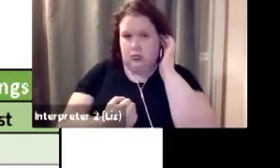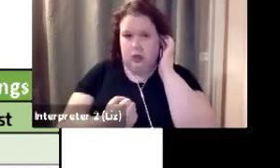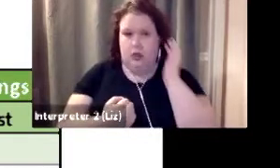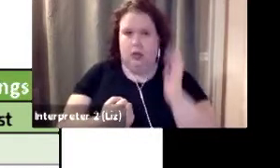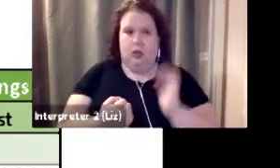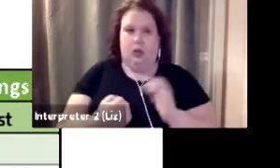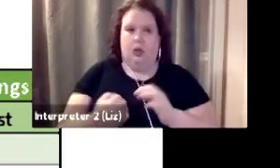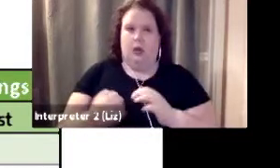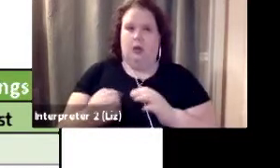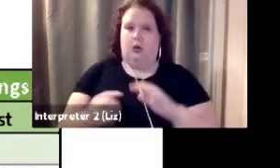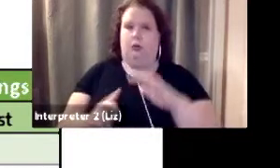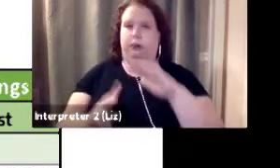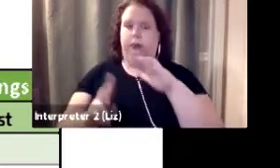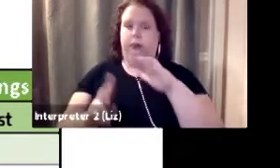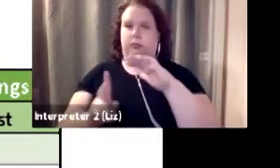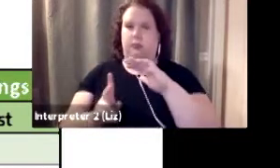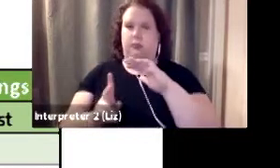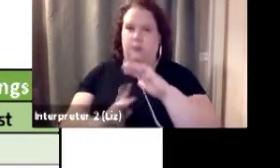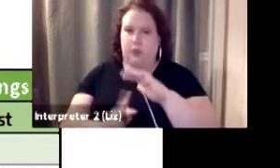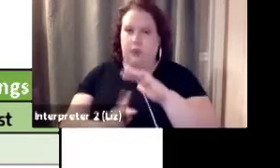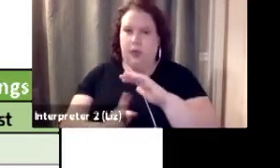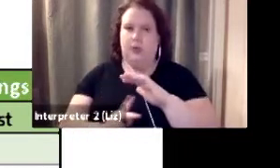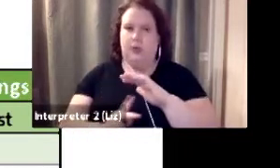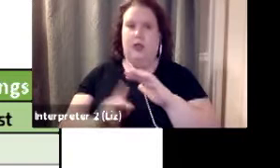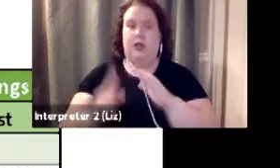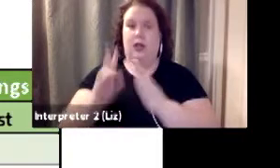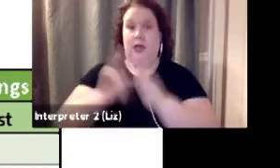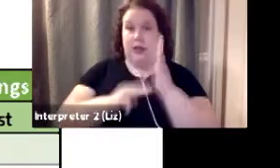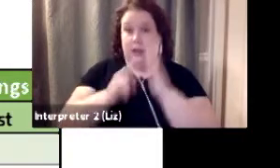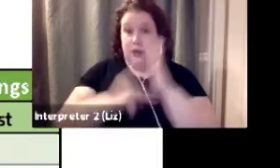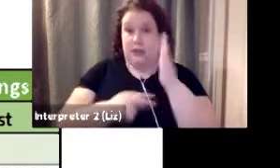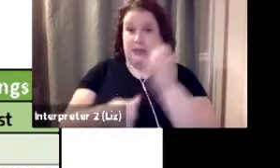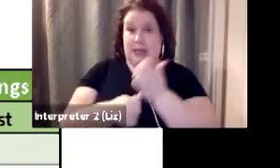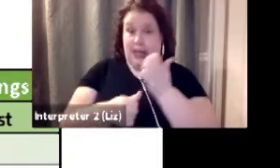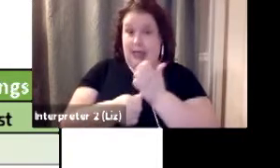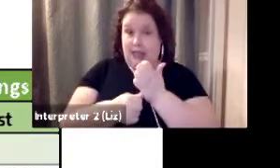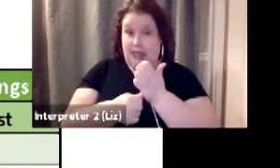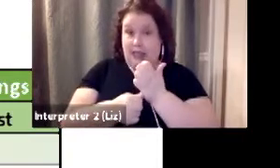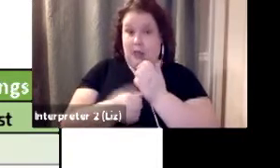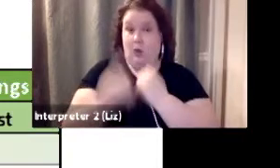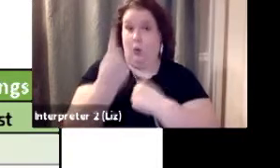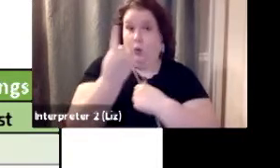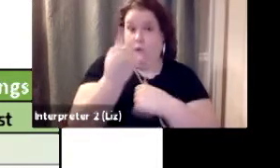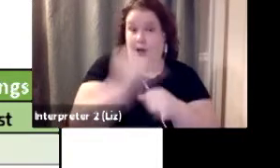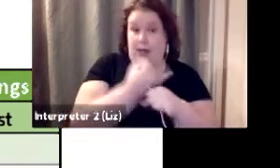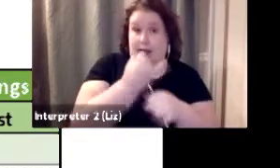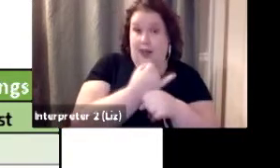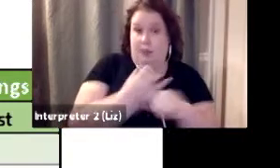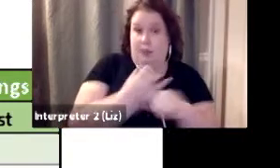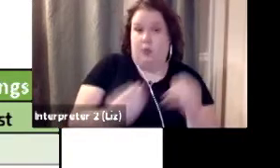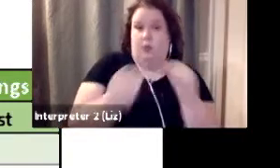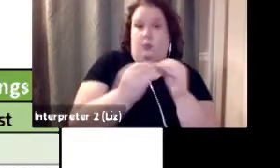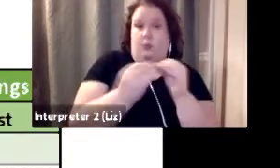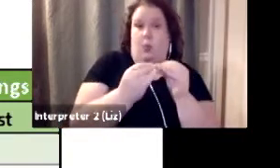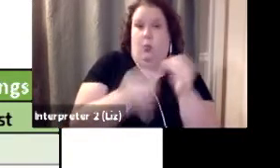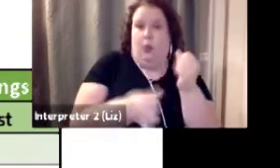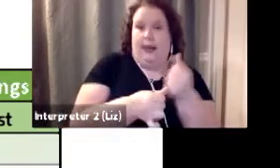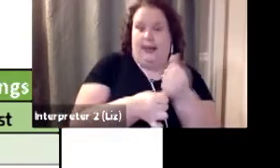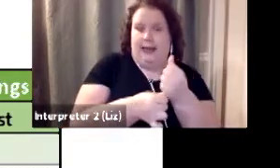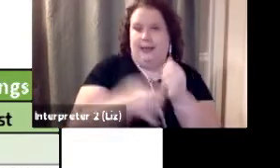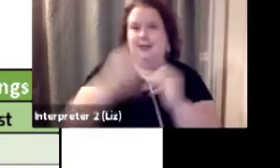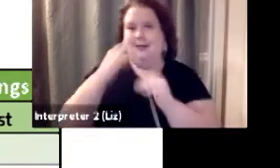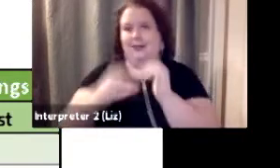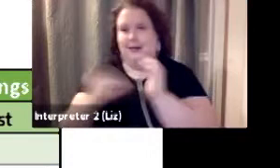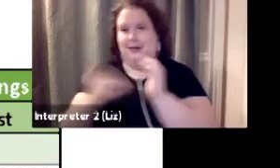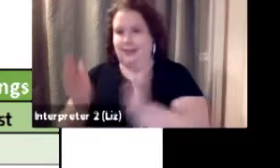you would see at a single campus, you would have actually more aids at the campus, uh, than at an individual smaller school. So there's not only